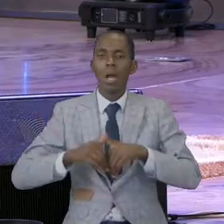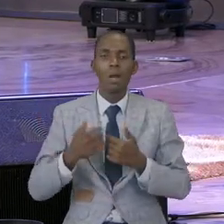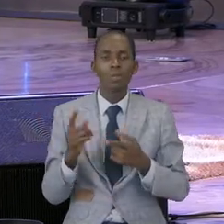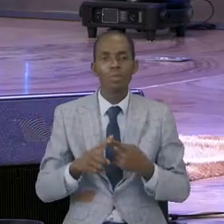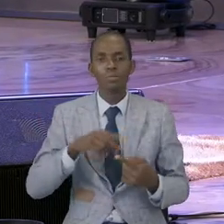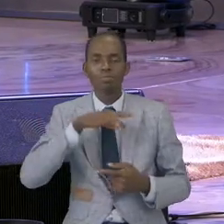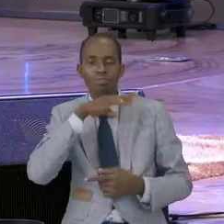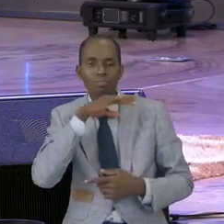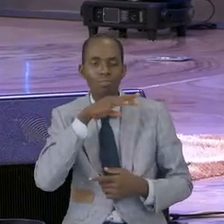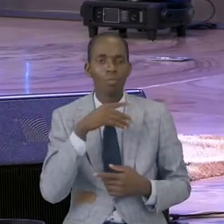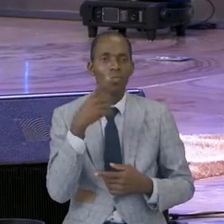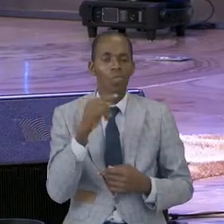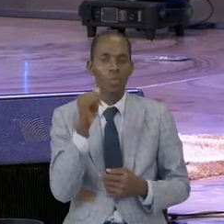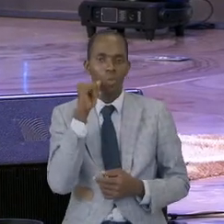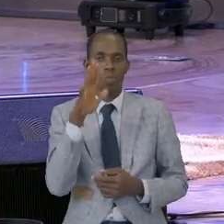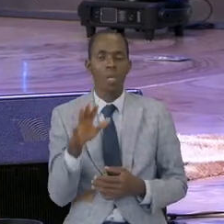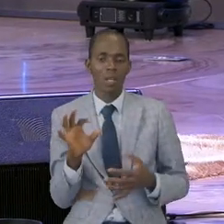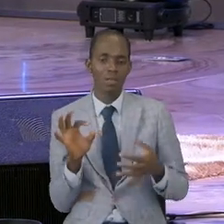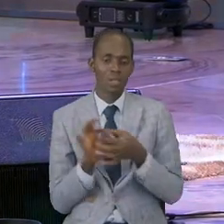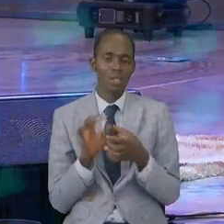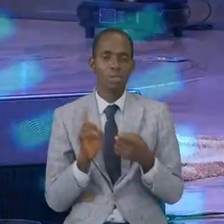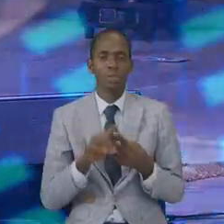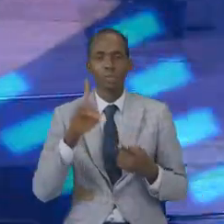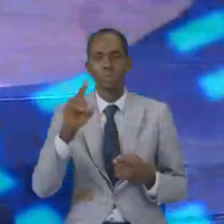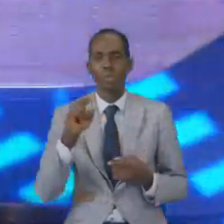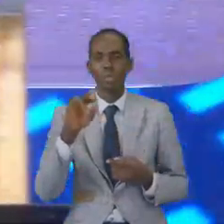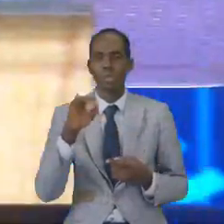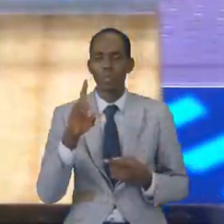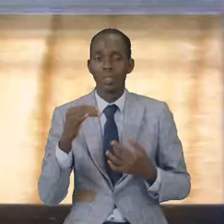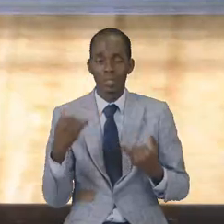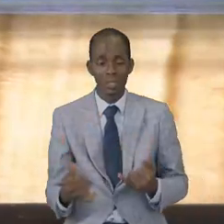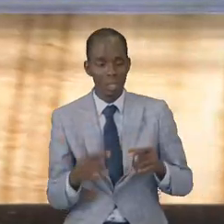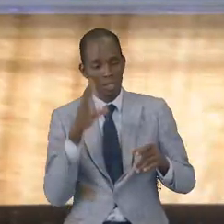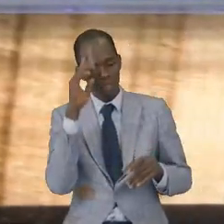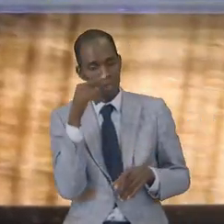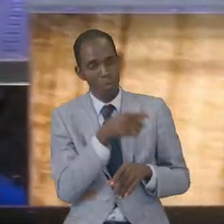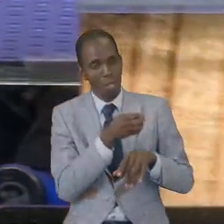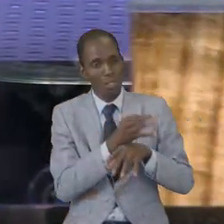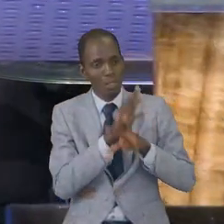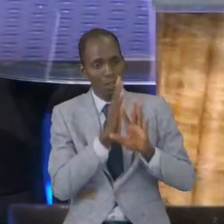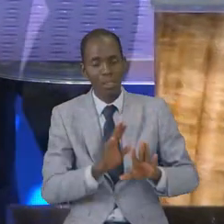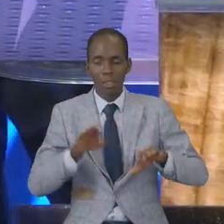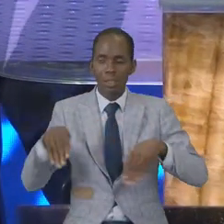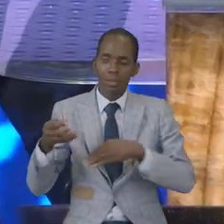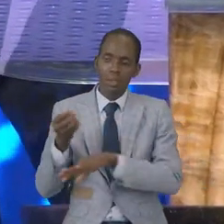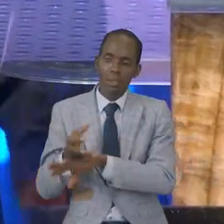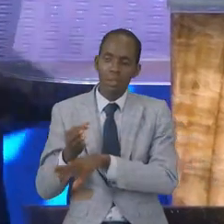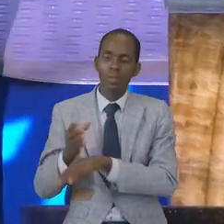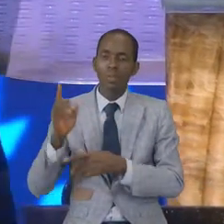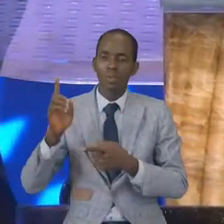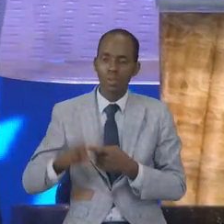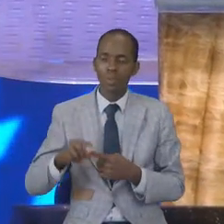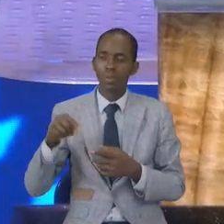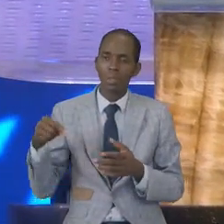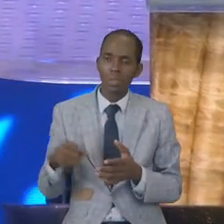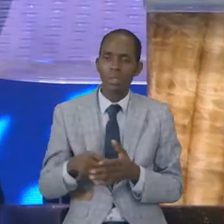women attached to David. And he was the one now counseling this Absalom how